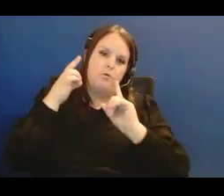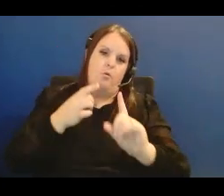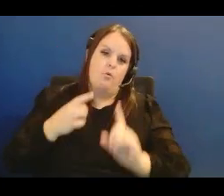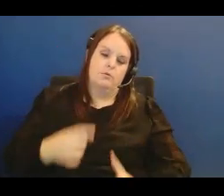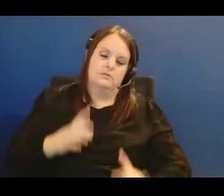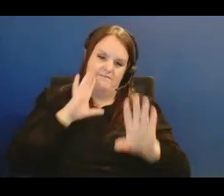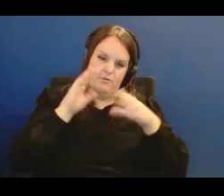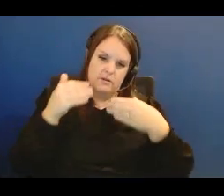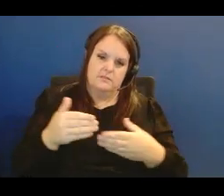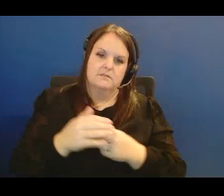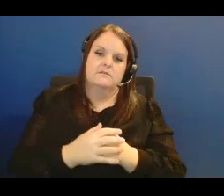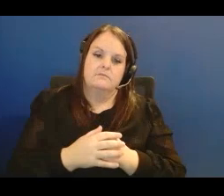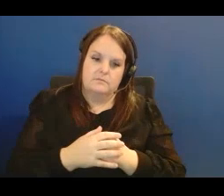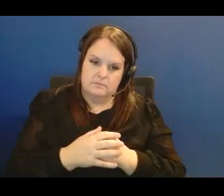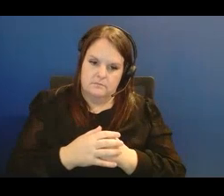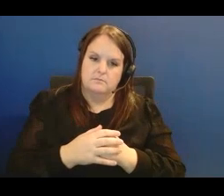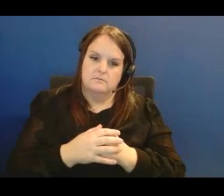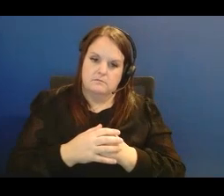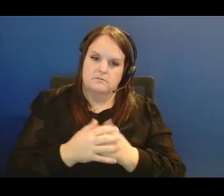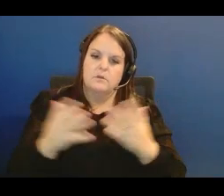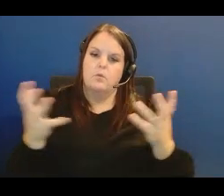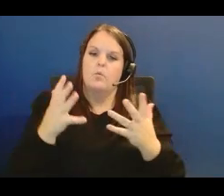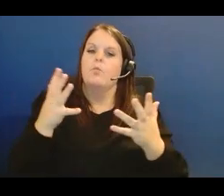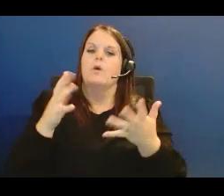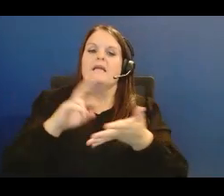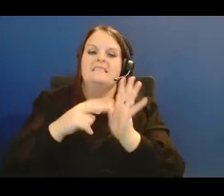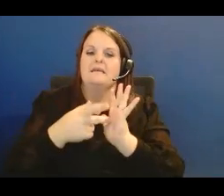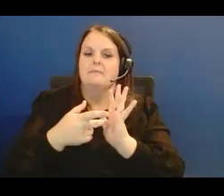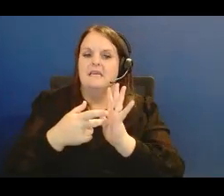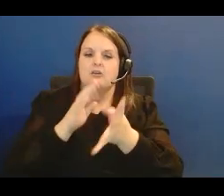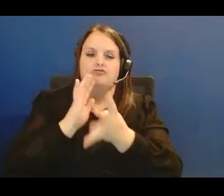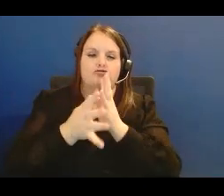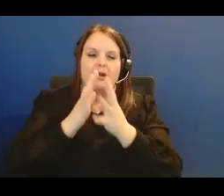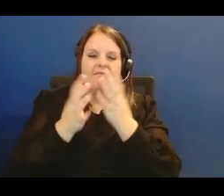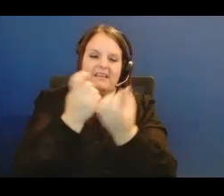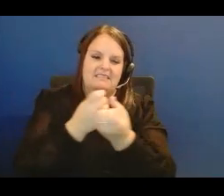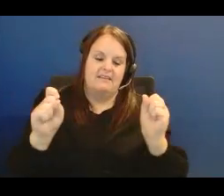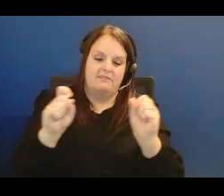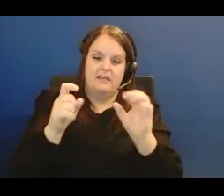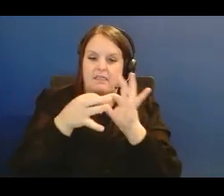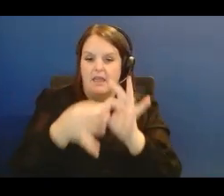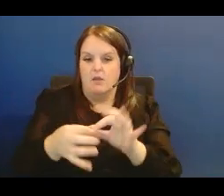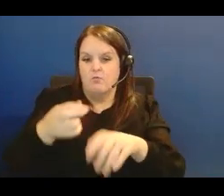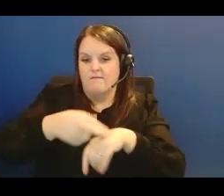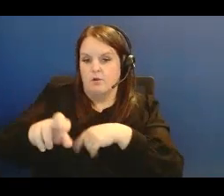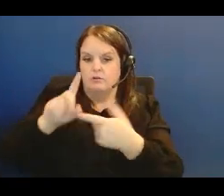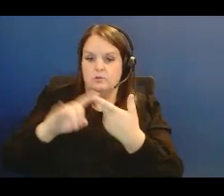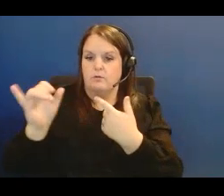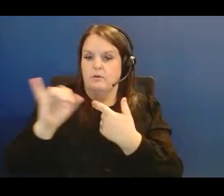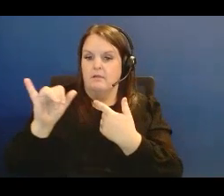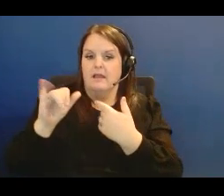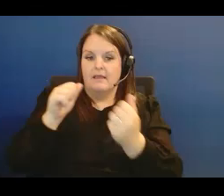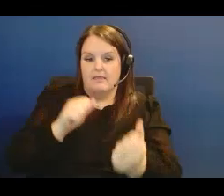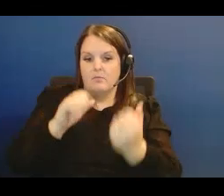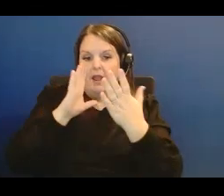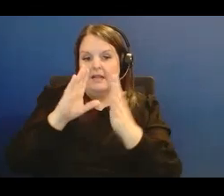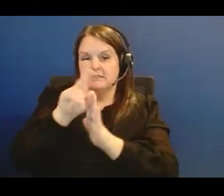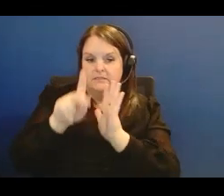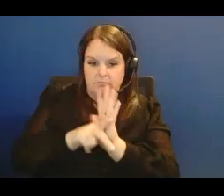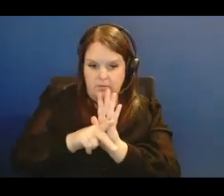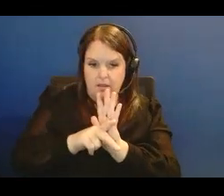focus. So what exactly is traffic safety? Traffic safety refers to the practices,